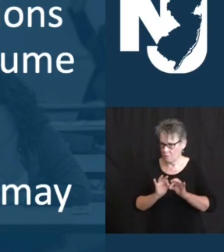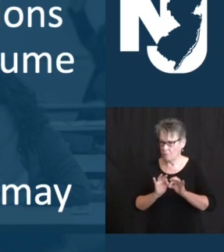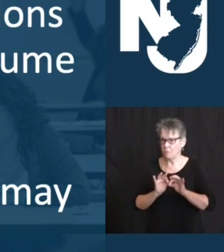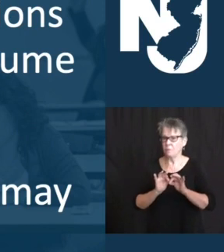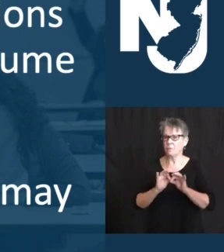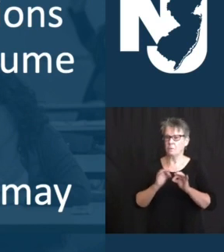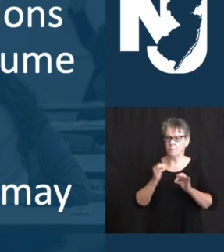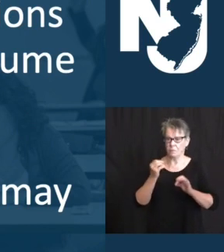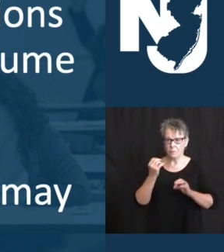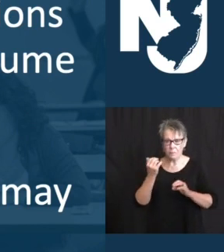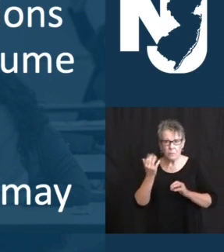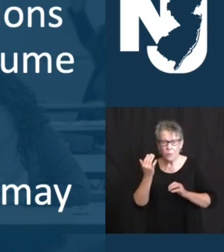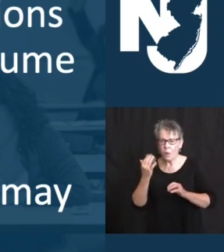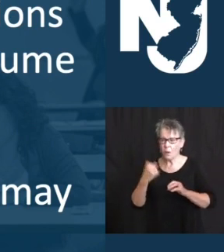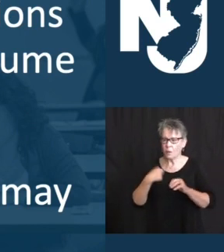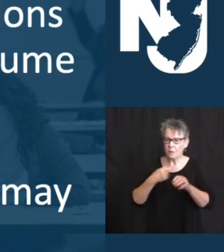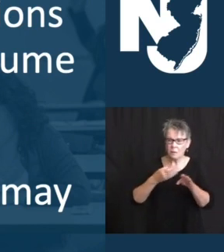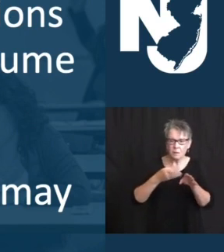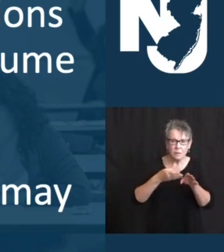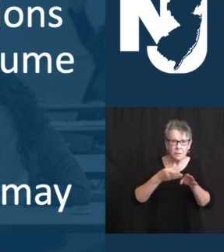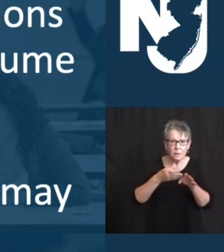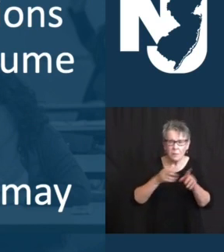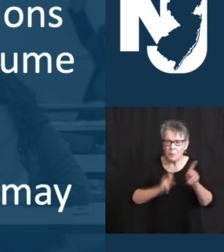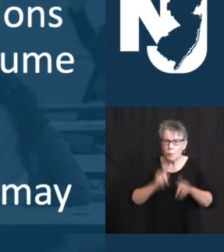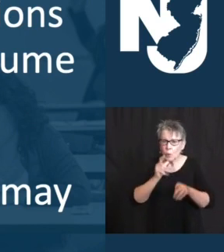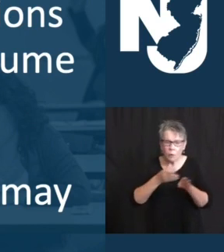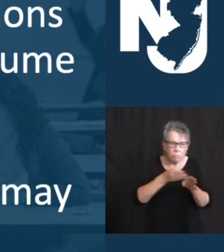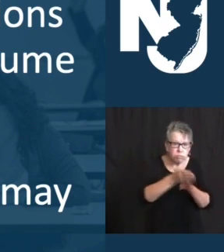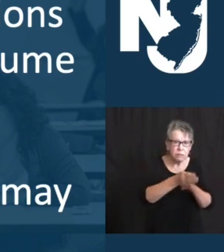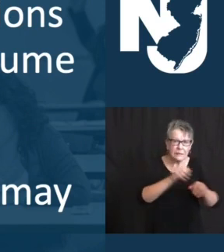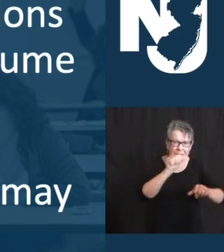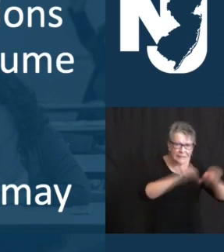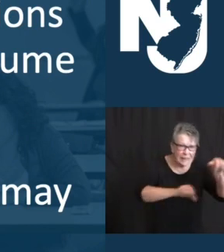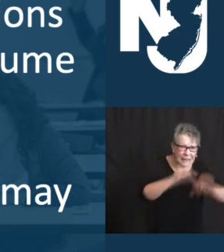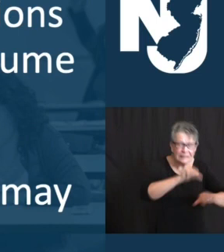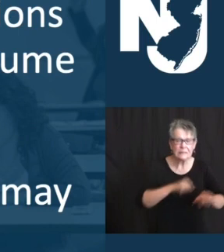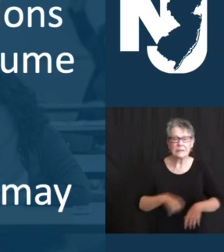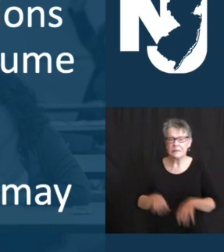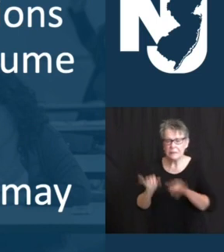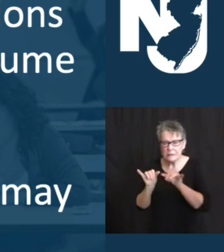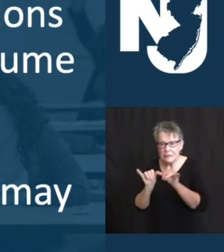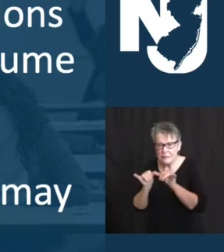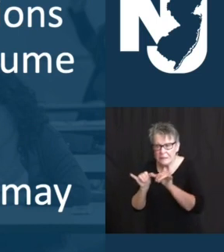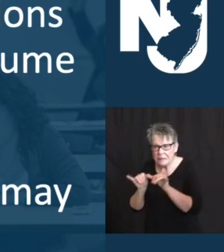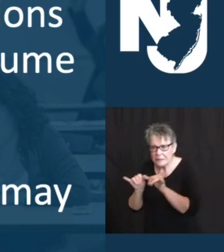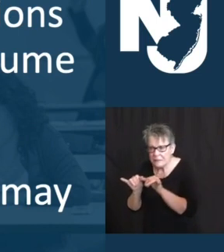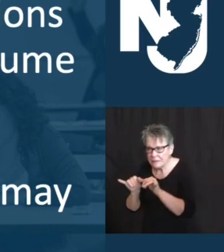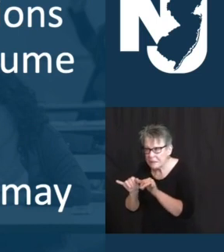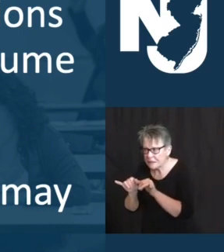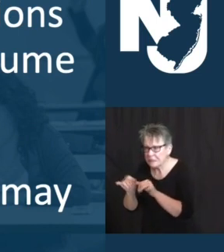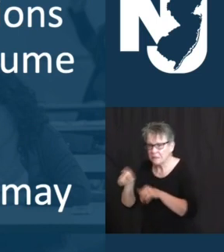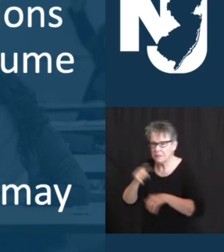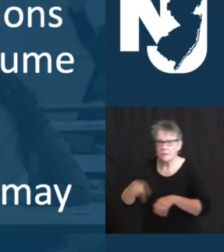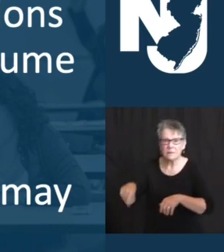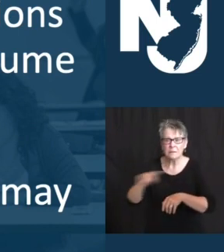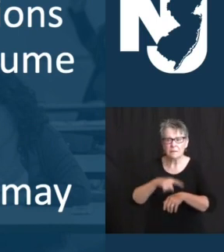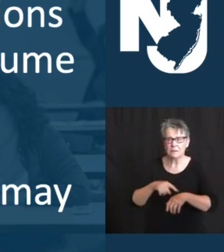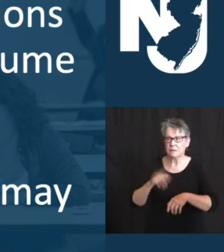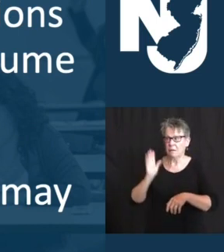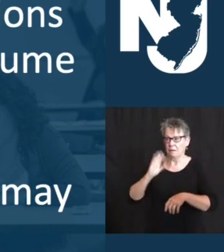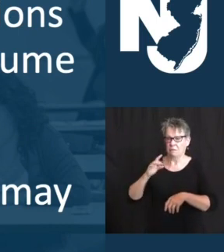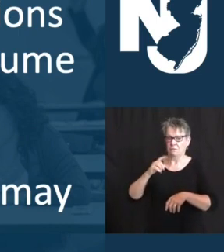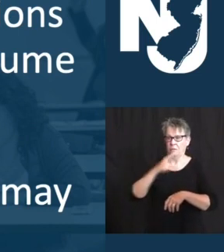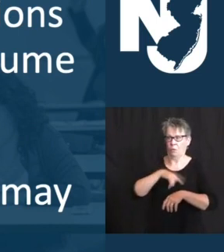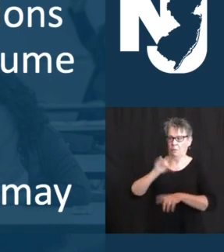that will have a tremendous impact on our larger economy are taking shape. Their health and the health of everyone on